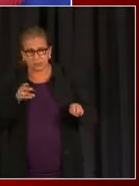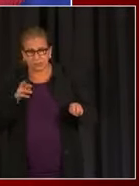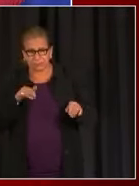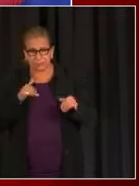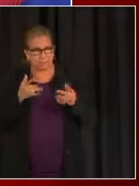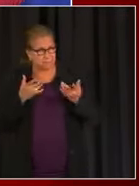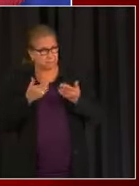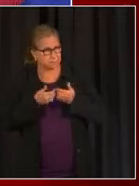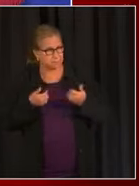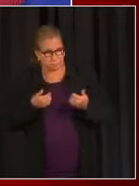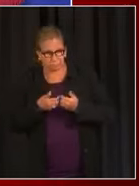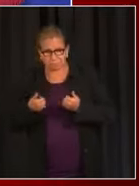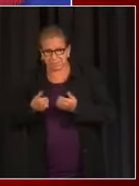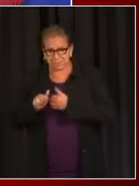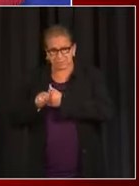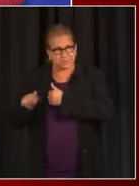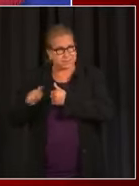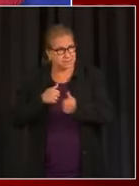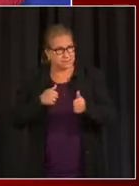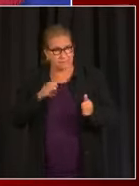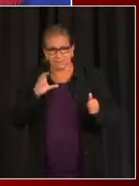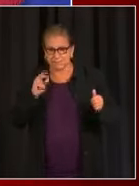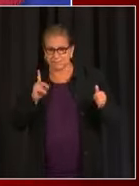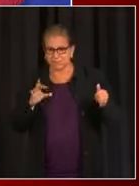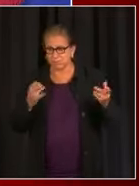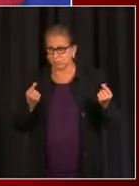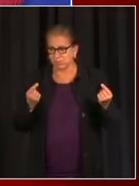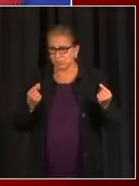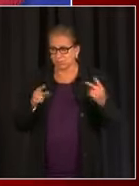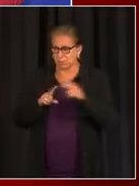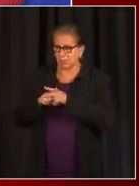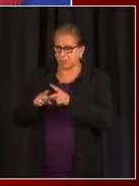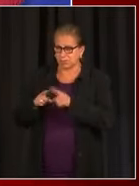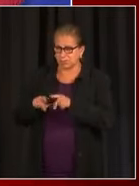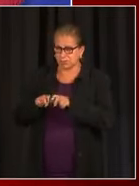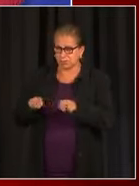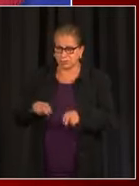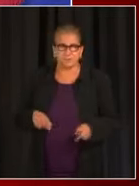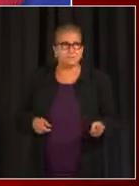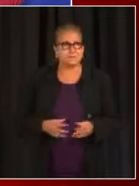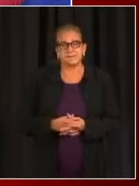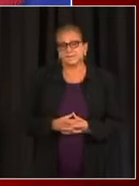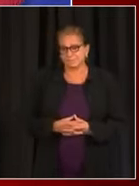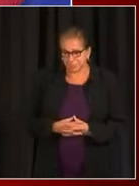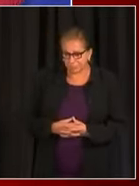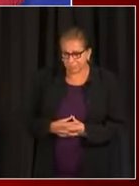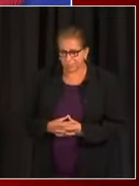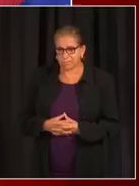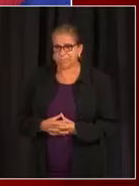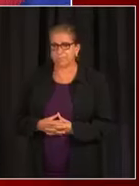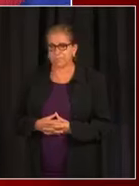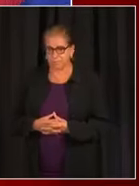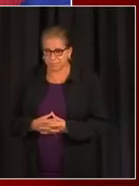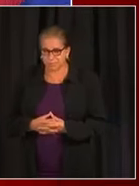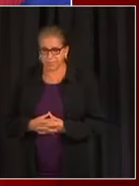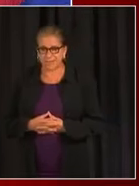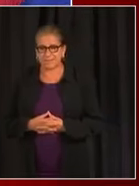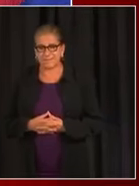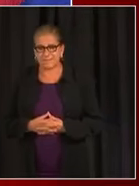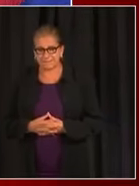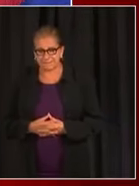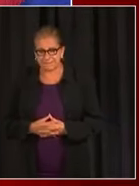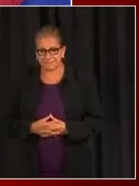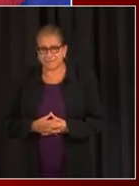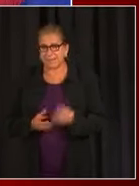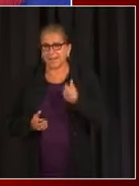can respond beyond just the, Yes, and I'm sensitive, and anything that I do is not meant